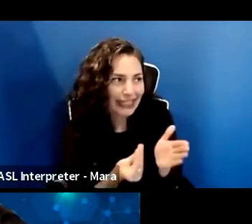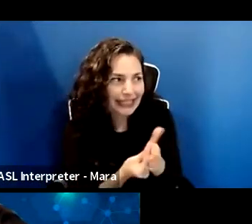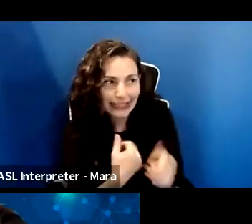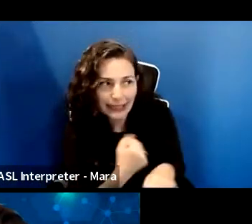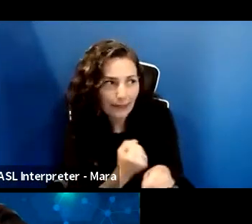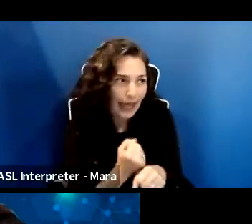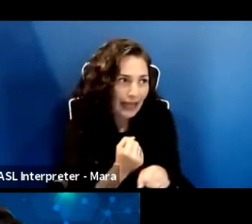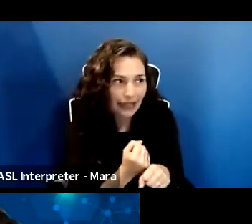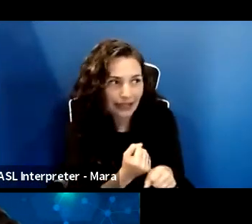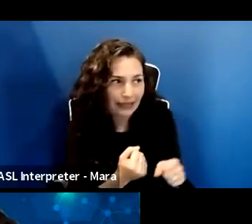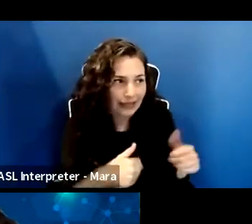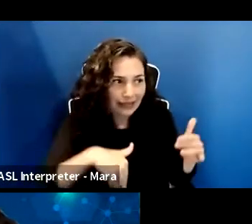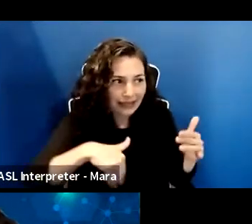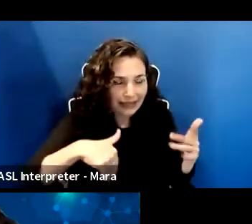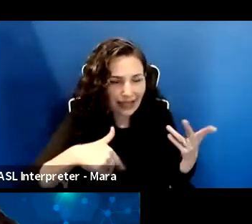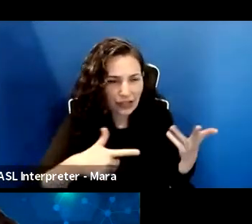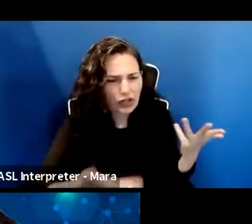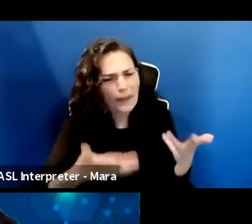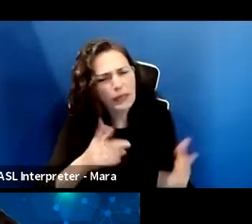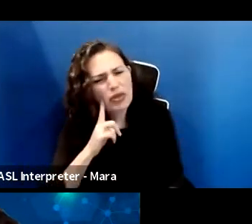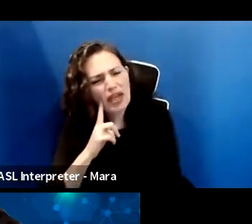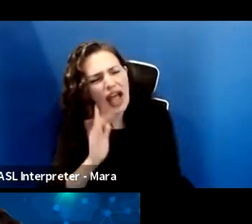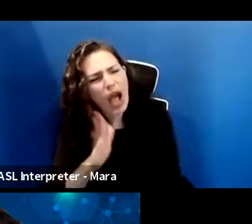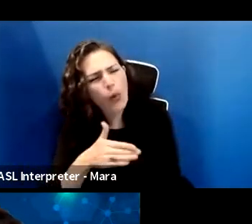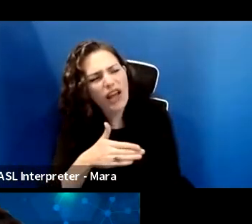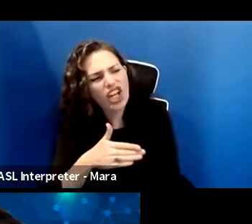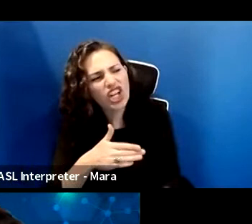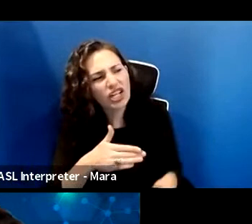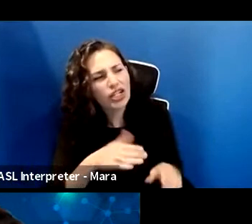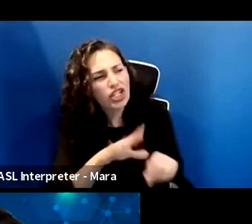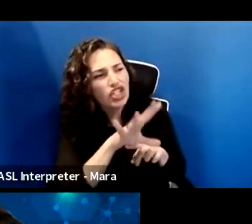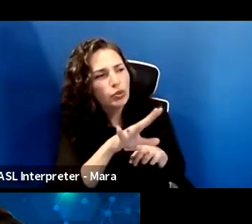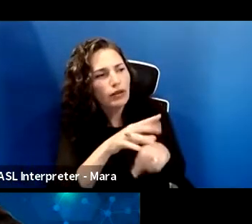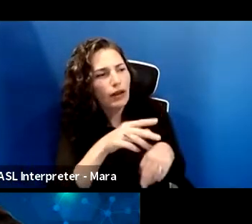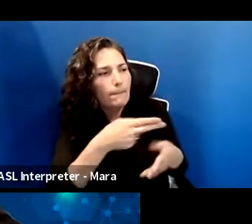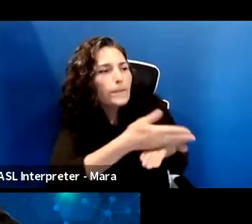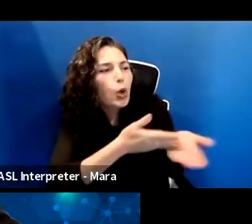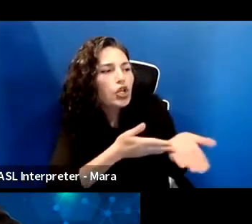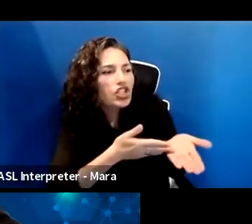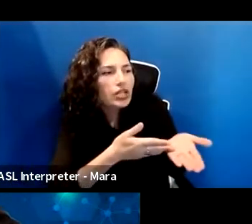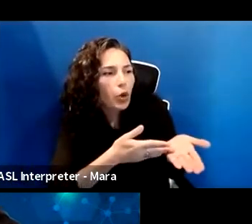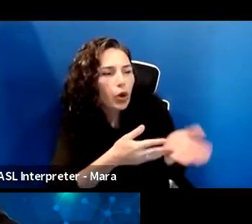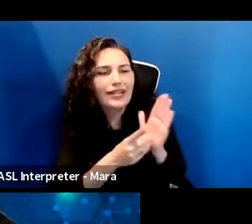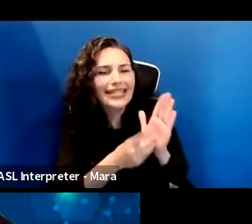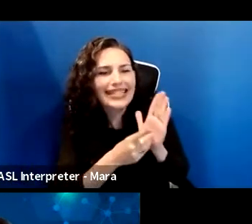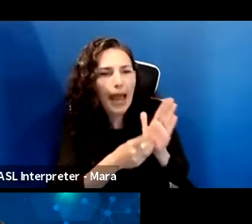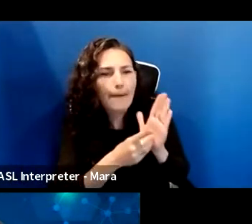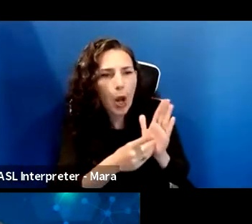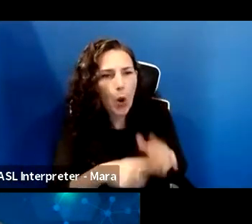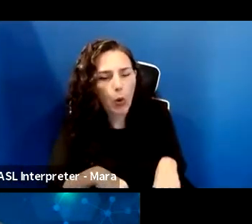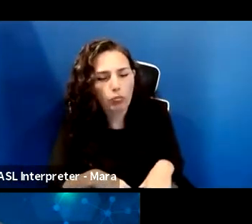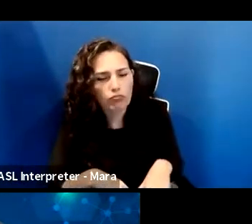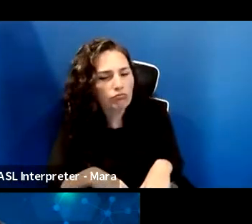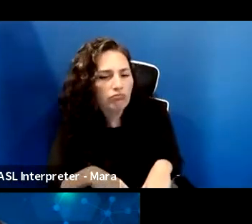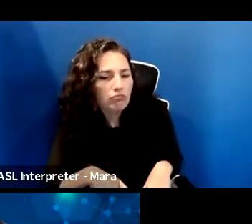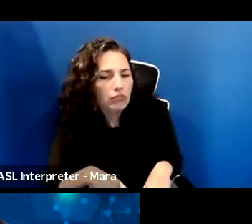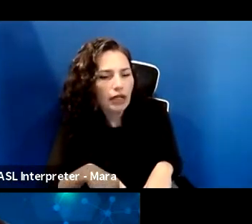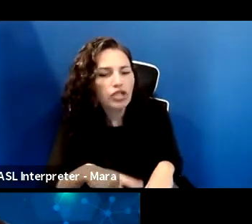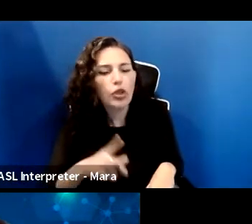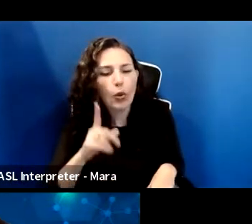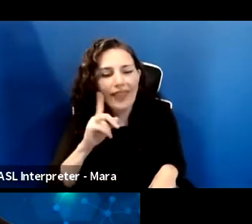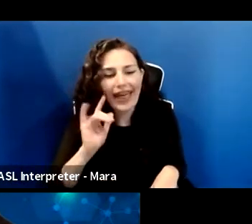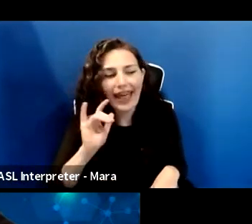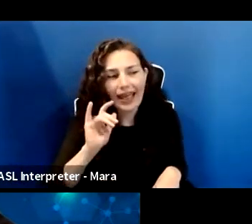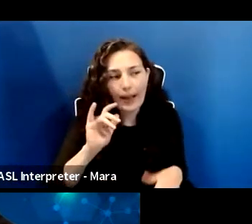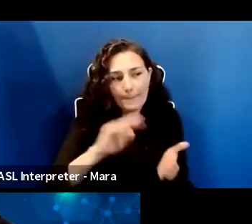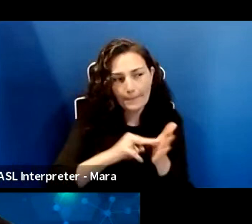interested in shooting a portion, a demo of your project, and so the SPA is the most